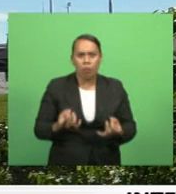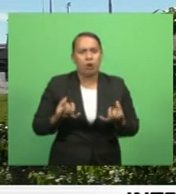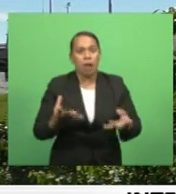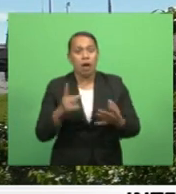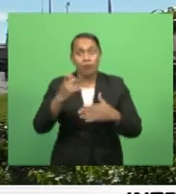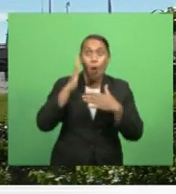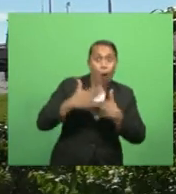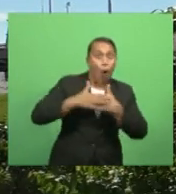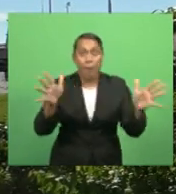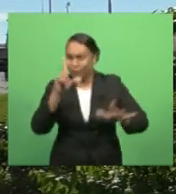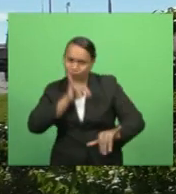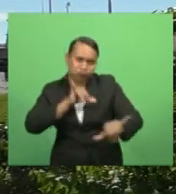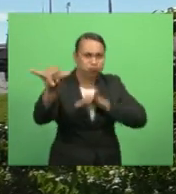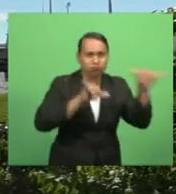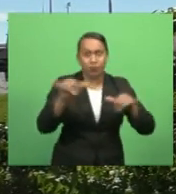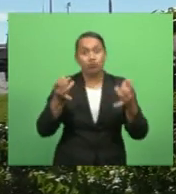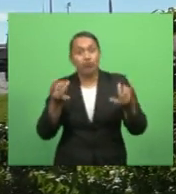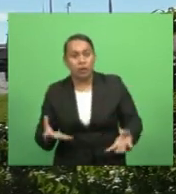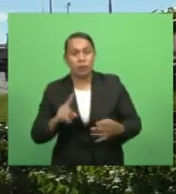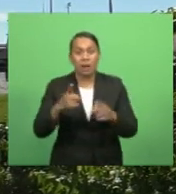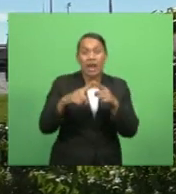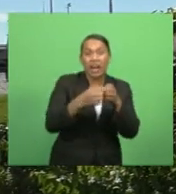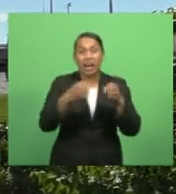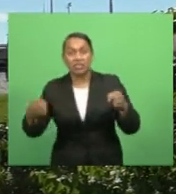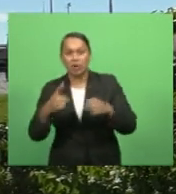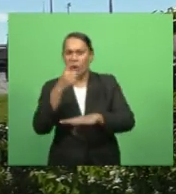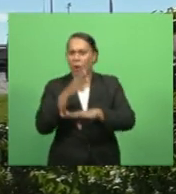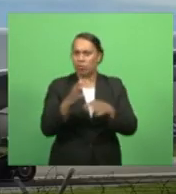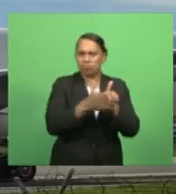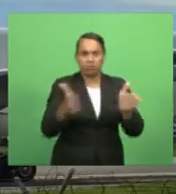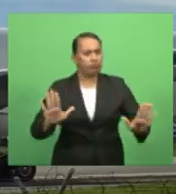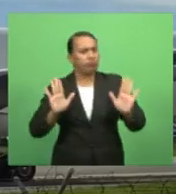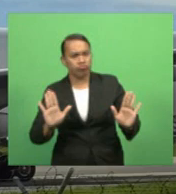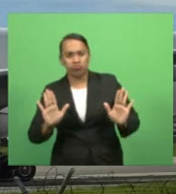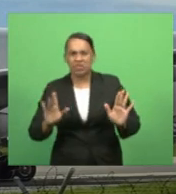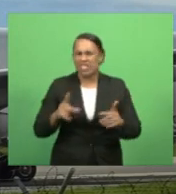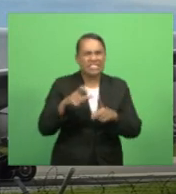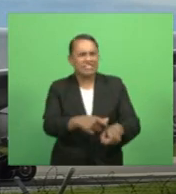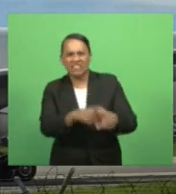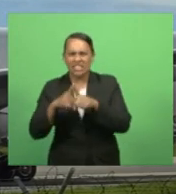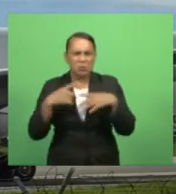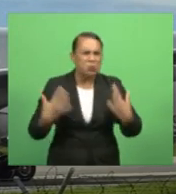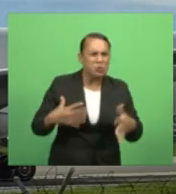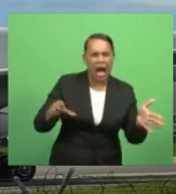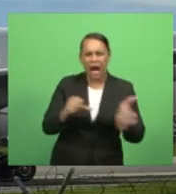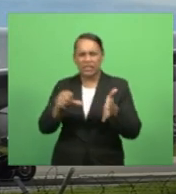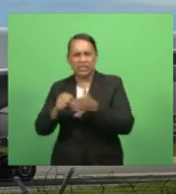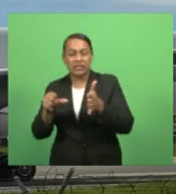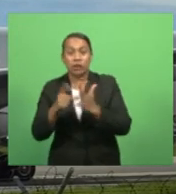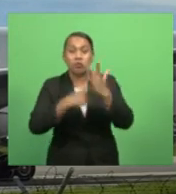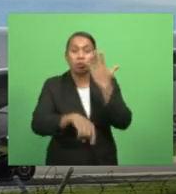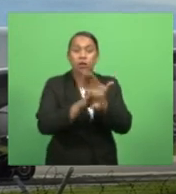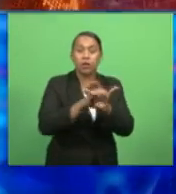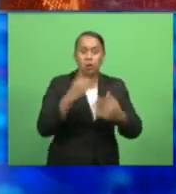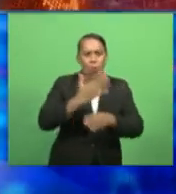the extension by a month is a difficult but necessary decision, given the uncertainty surrounding the June operating environment.